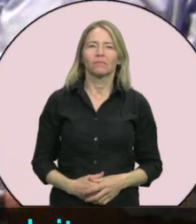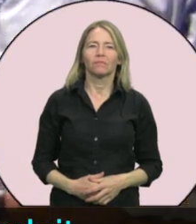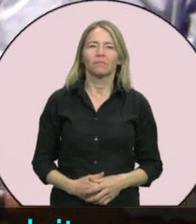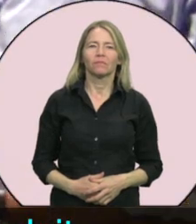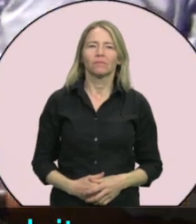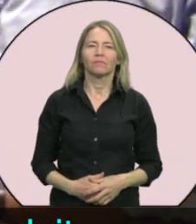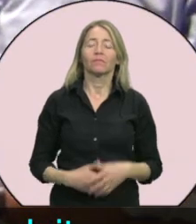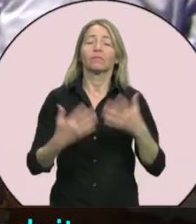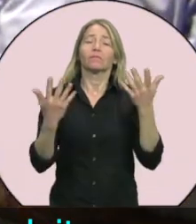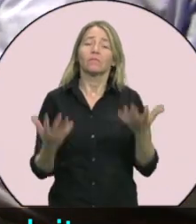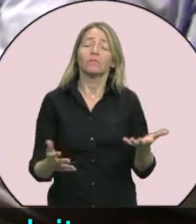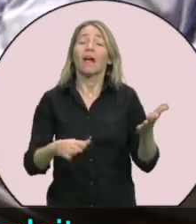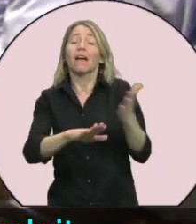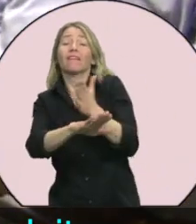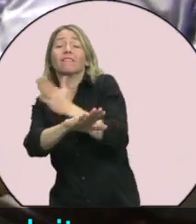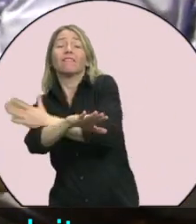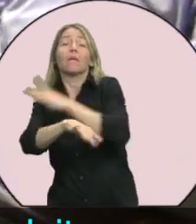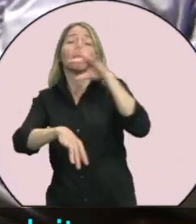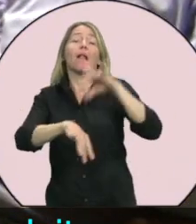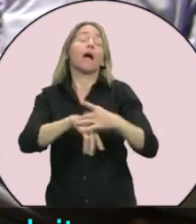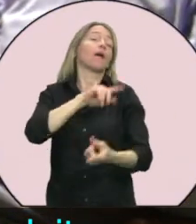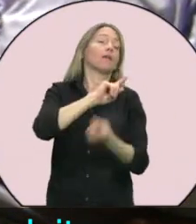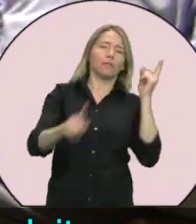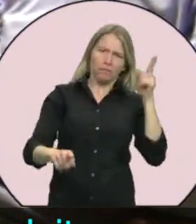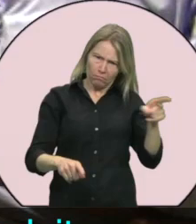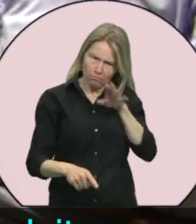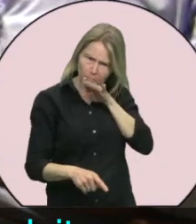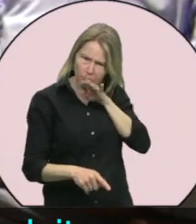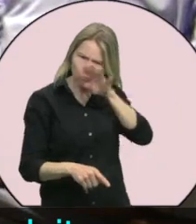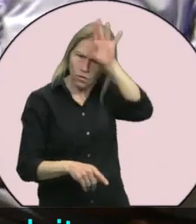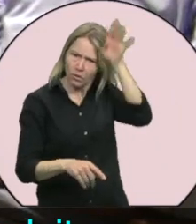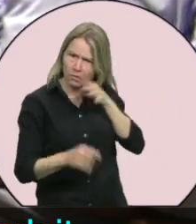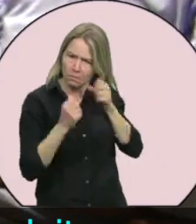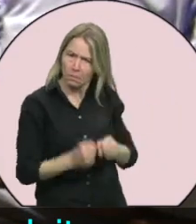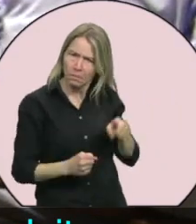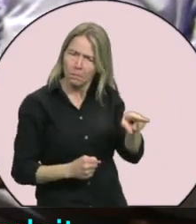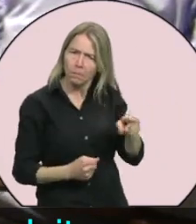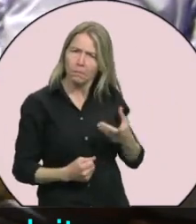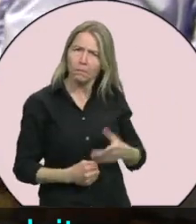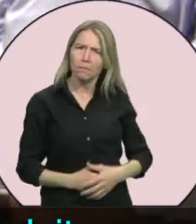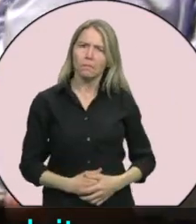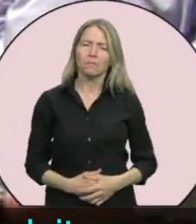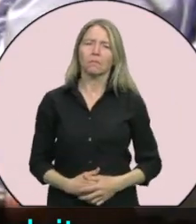So when she was speaking before she got sick, she was speaking Inuktitut.